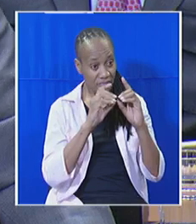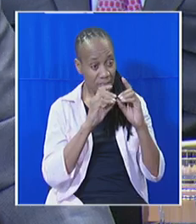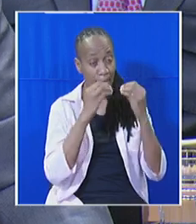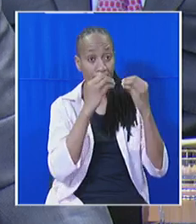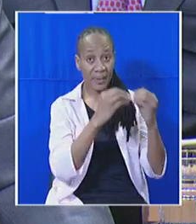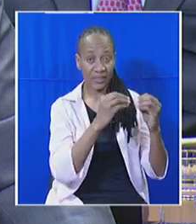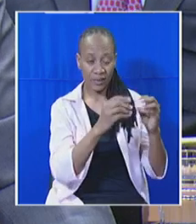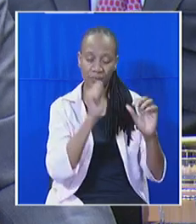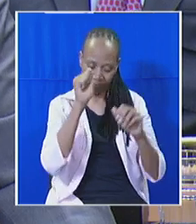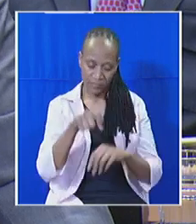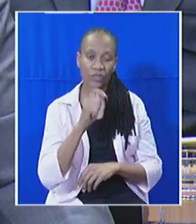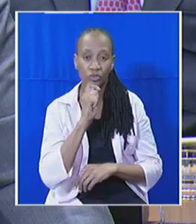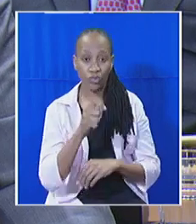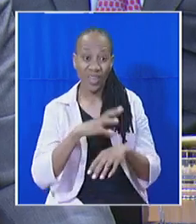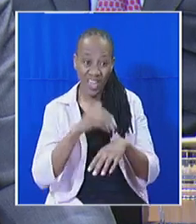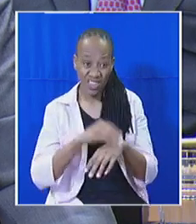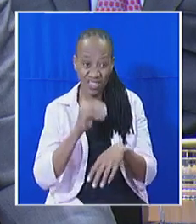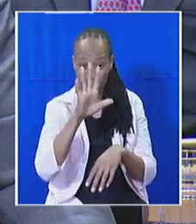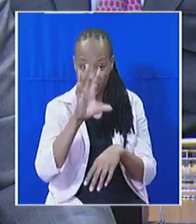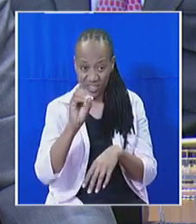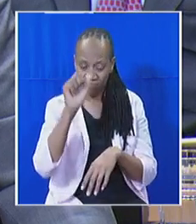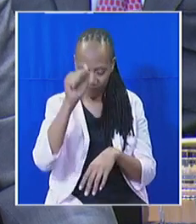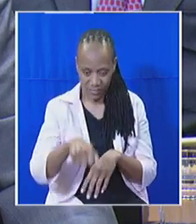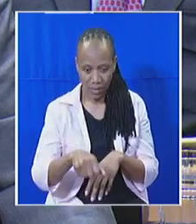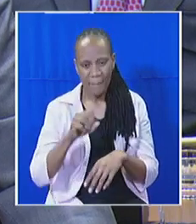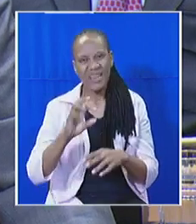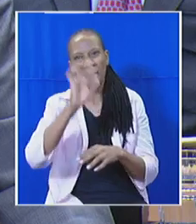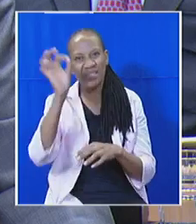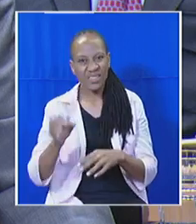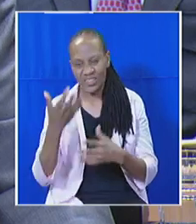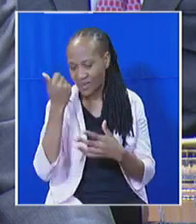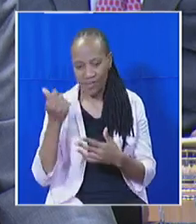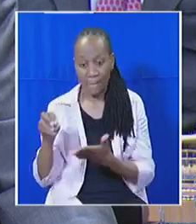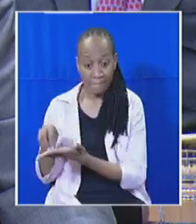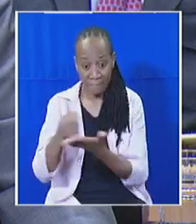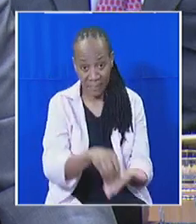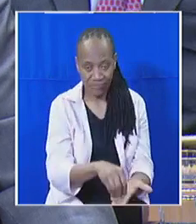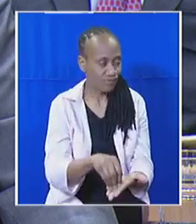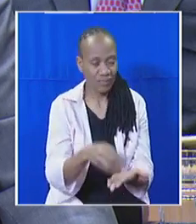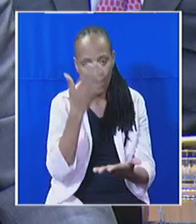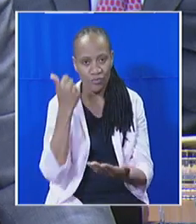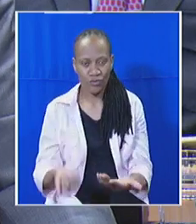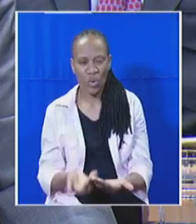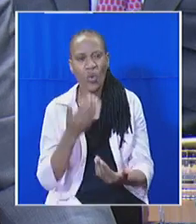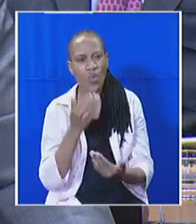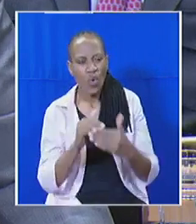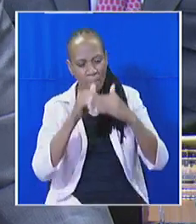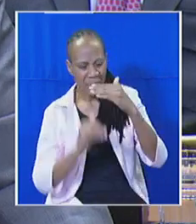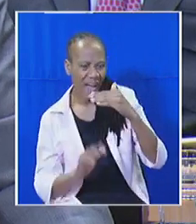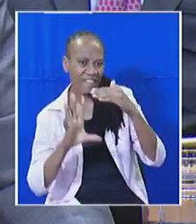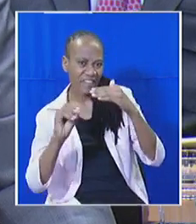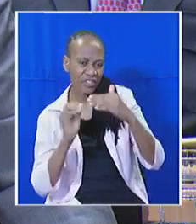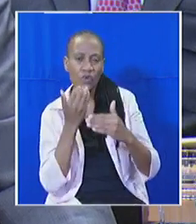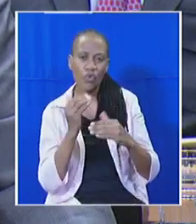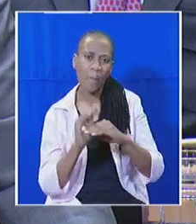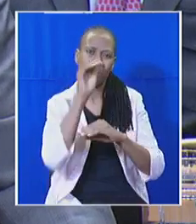are of that age, but I didn't bring the actual percentages here of who is beyond 50, etc. I can go and get them for